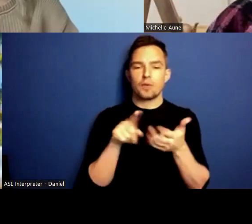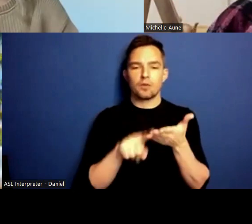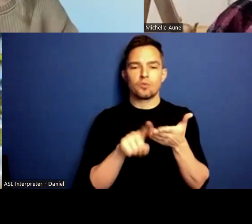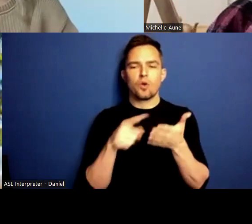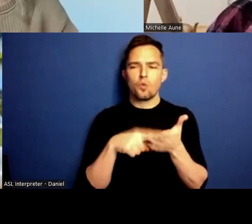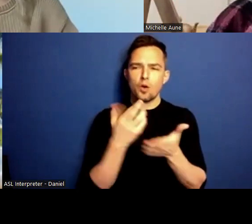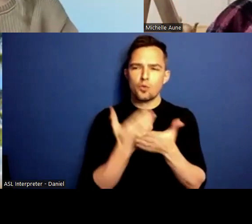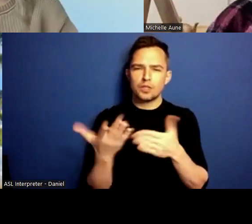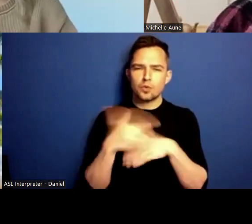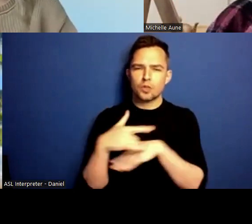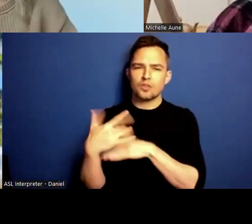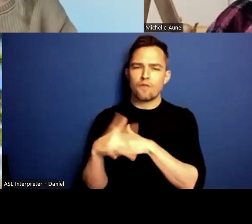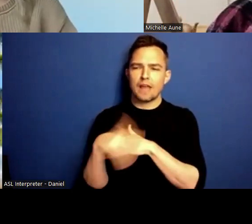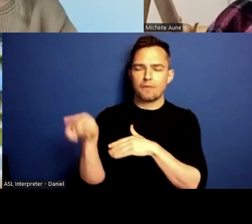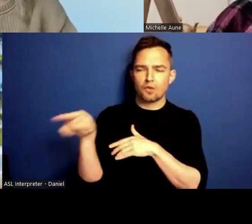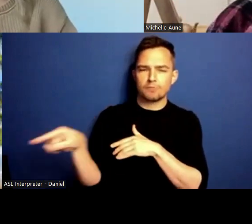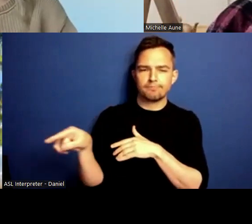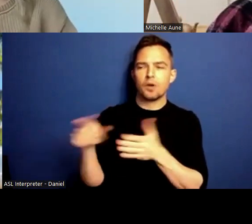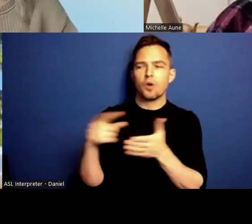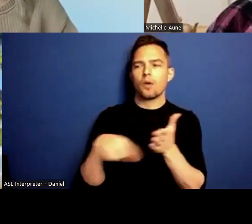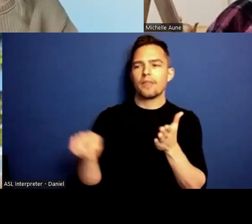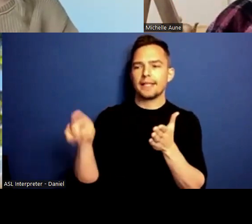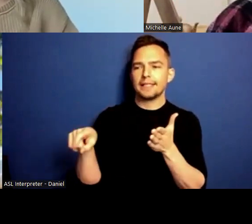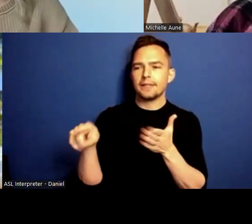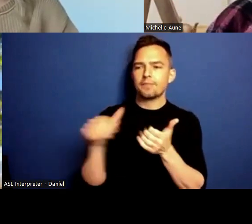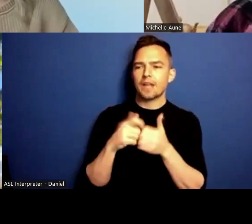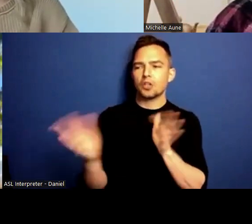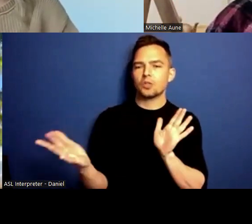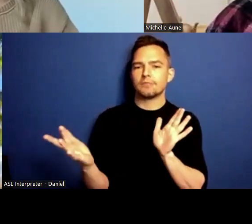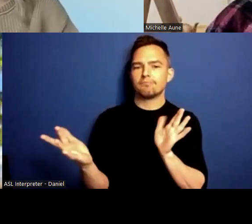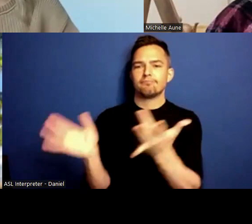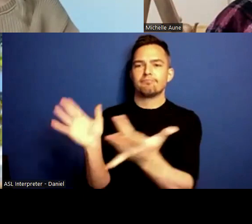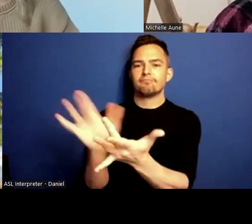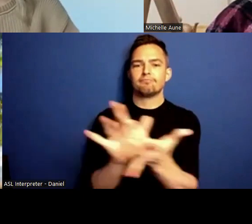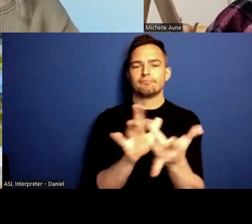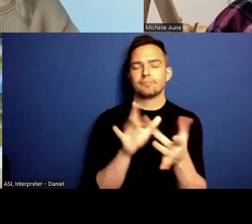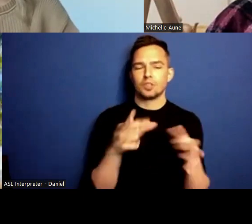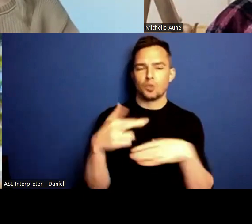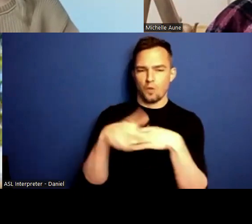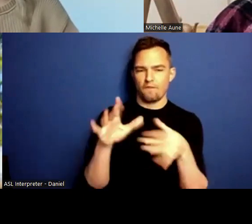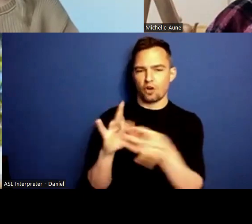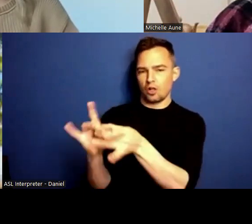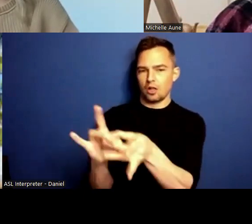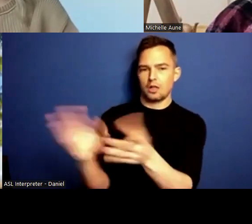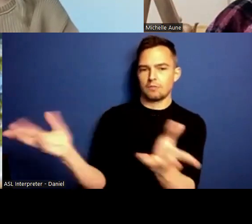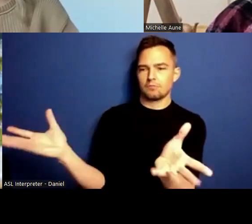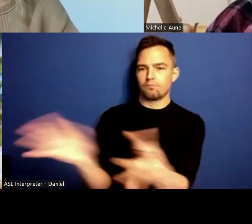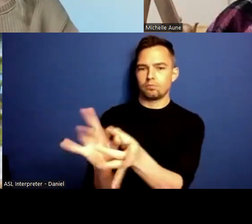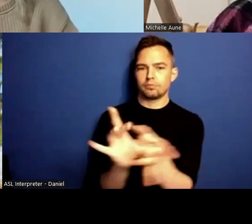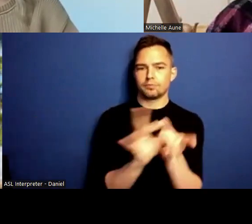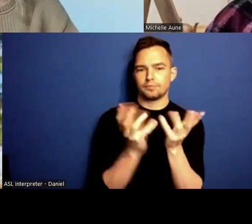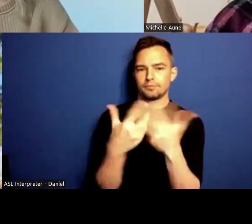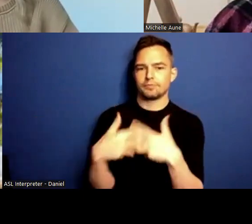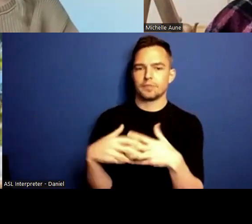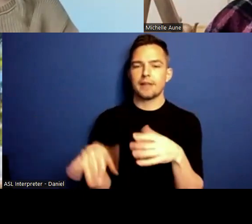resources are around, what you need, how you can get a hold of them. So we do that. But